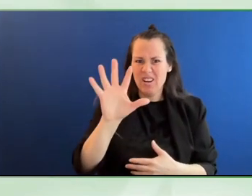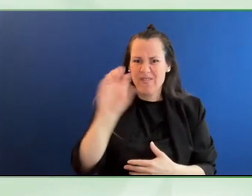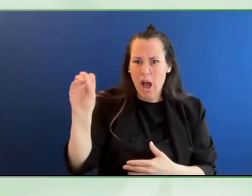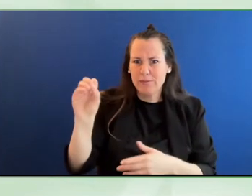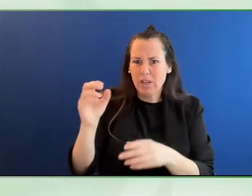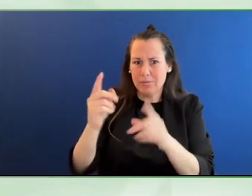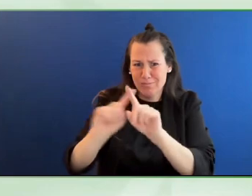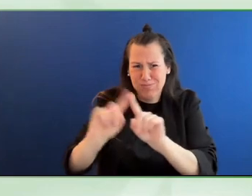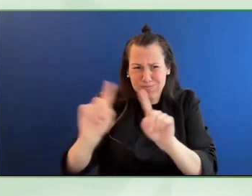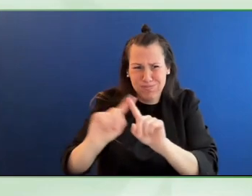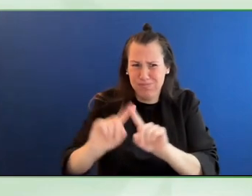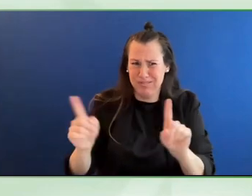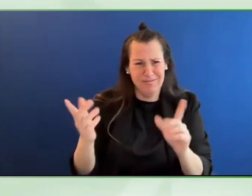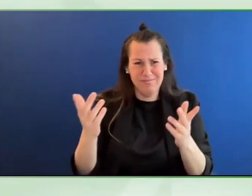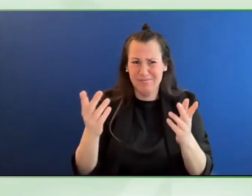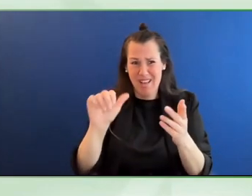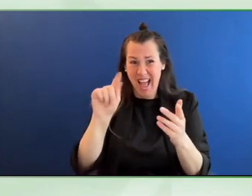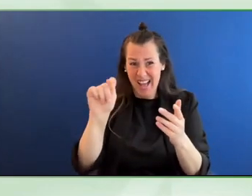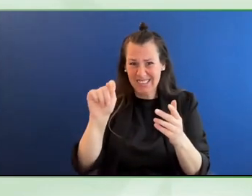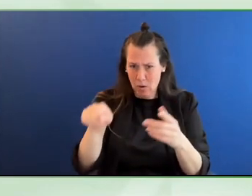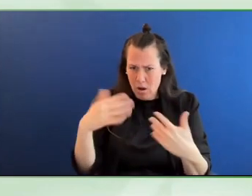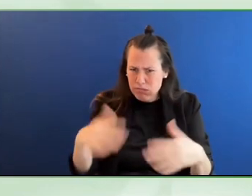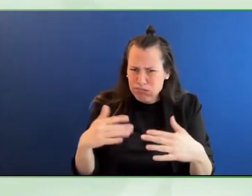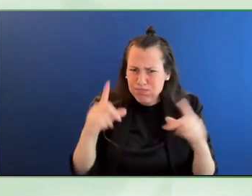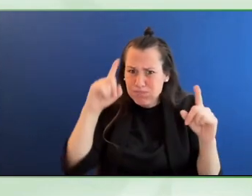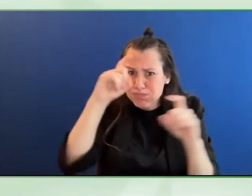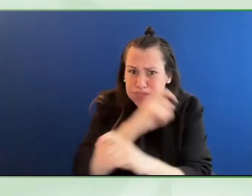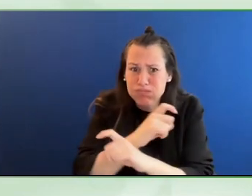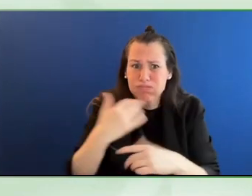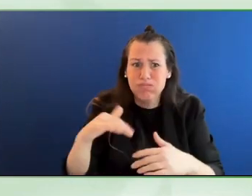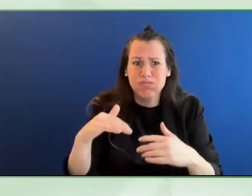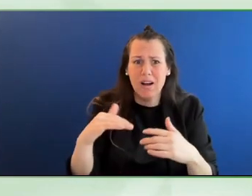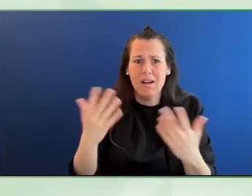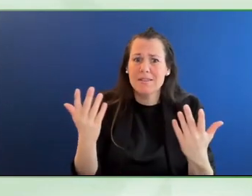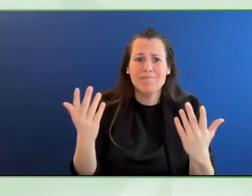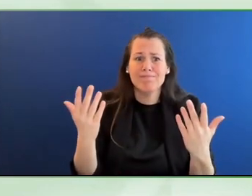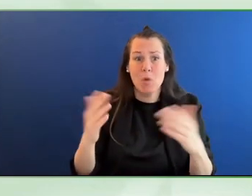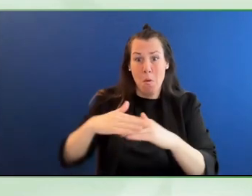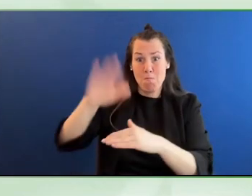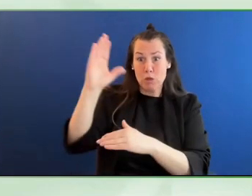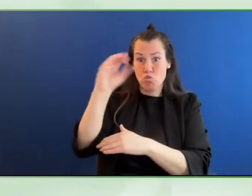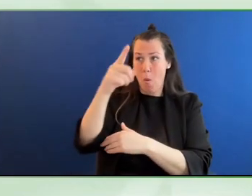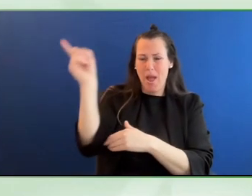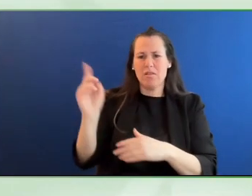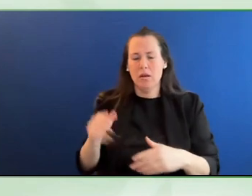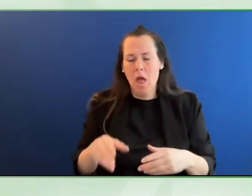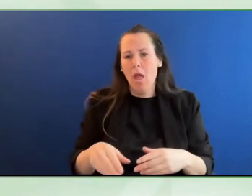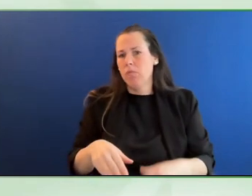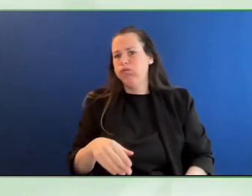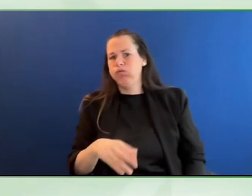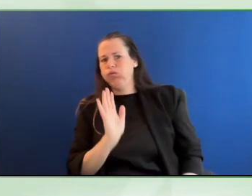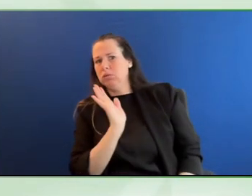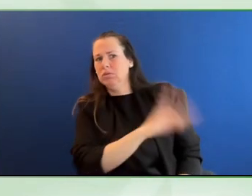have that for my children, for my students, what do I do? How do I get it? A good thing to do is to